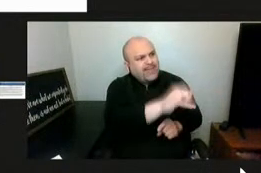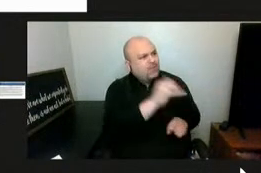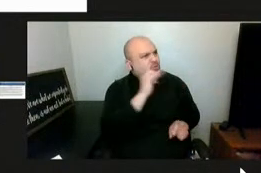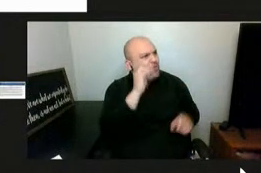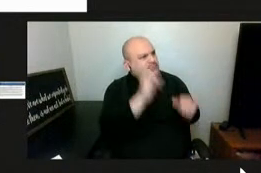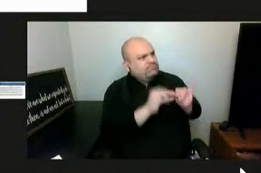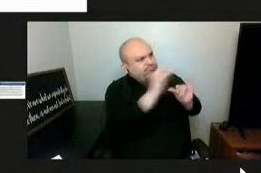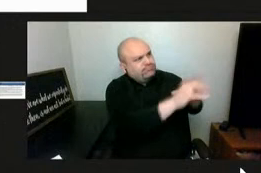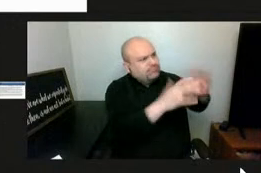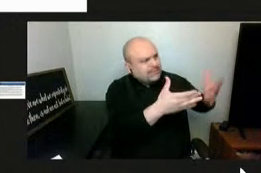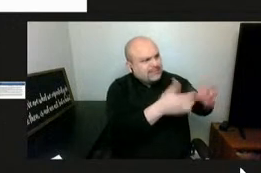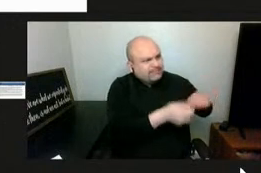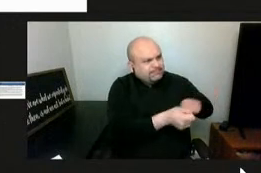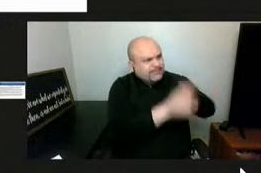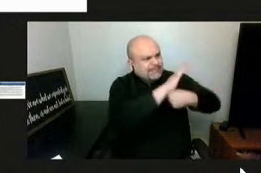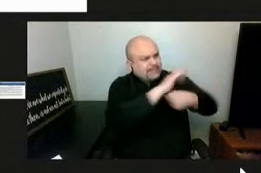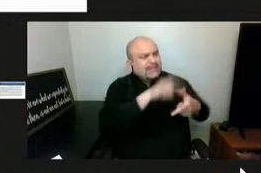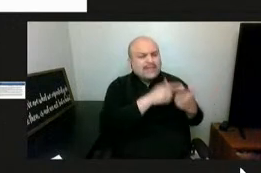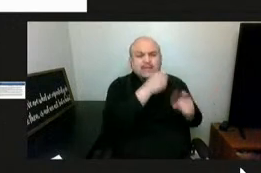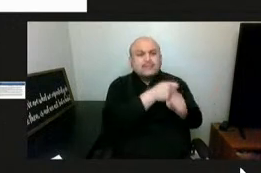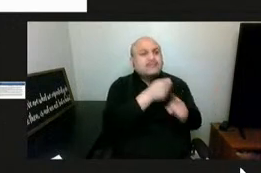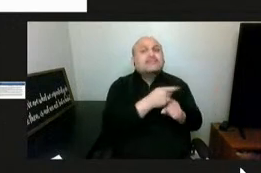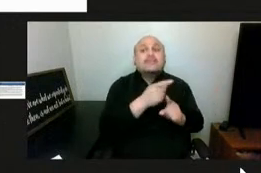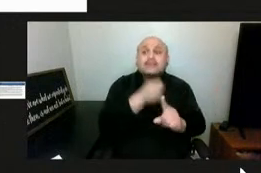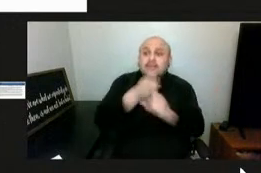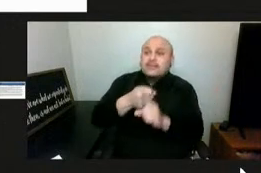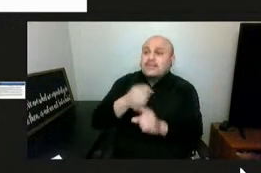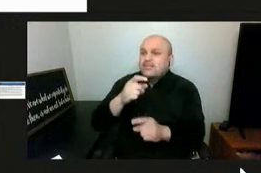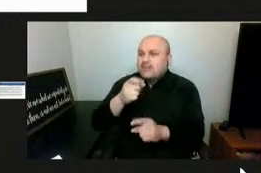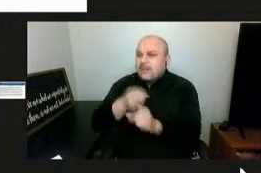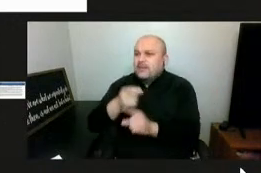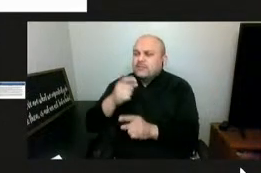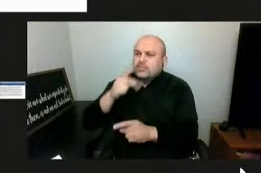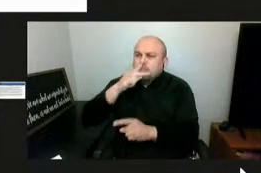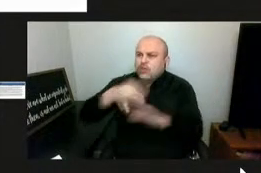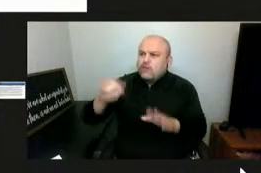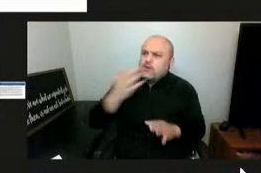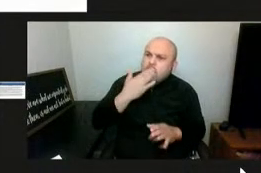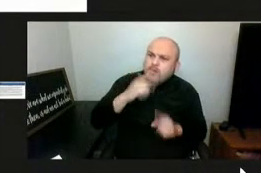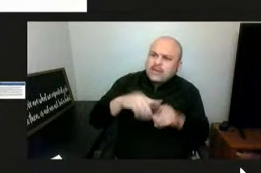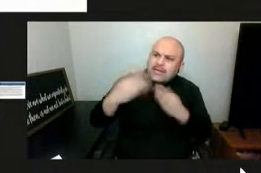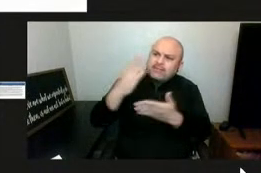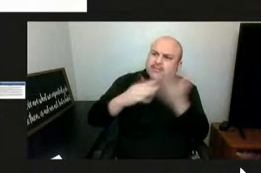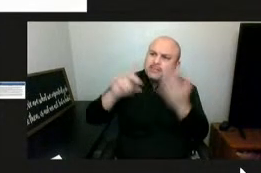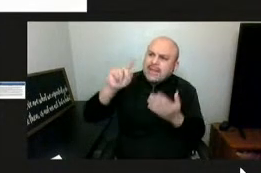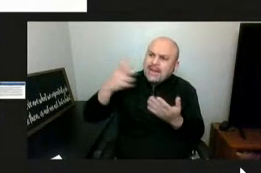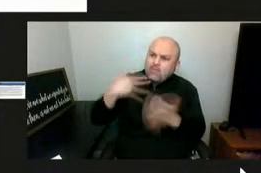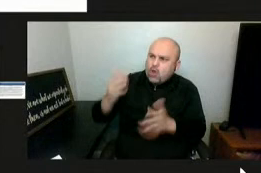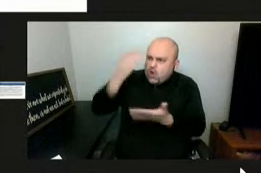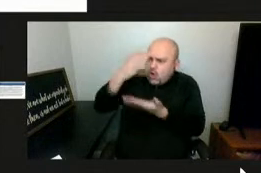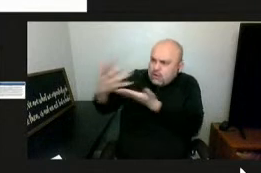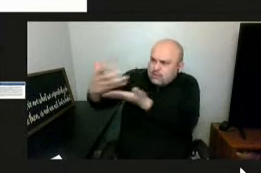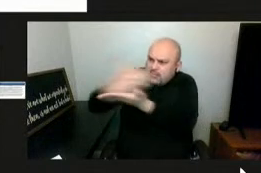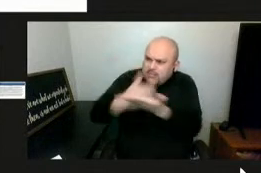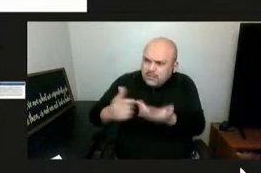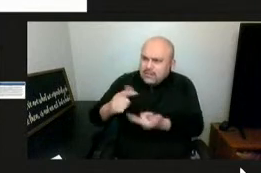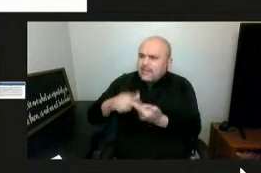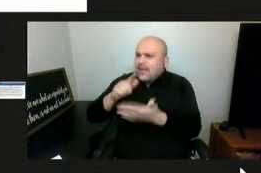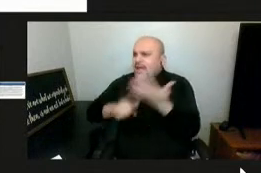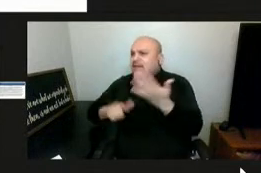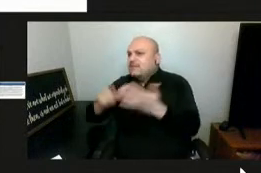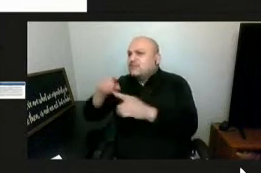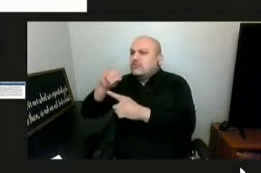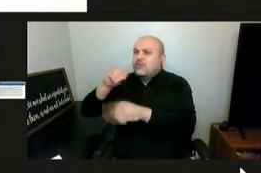be disproportionately impacting children of color, given some of the data that we know as far as expulsion rates from early childhood